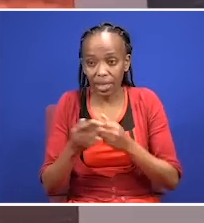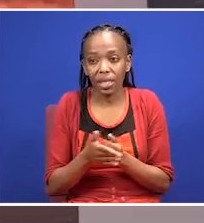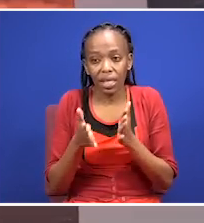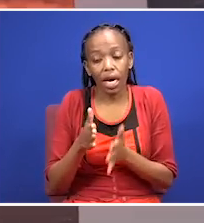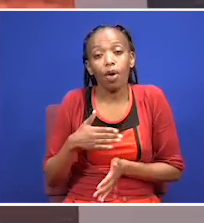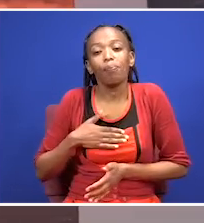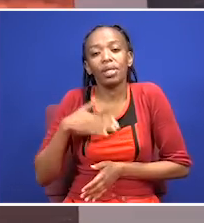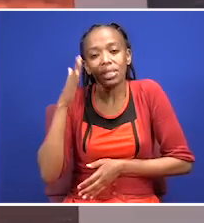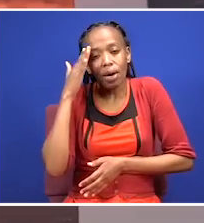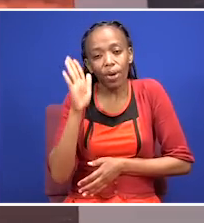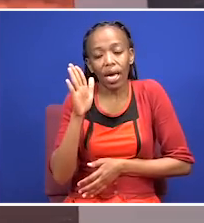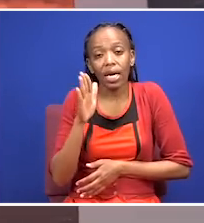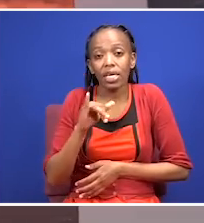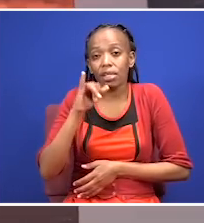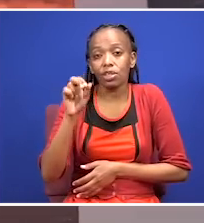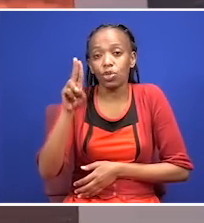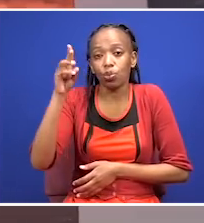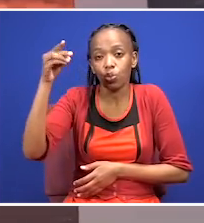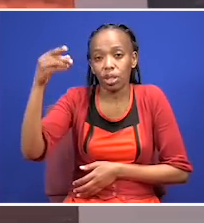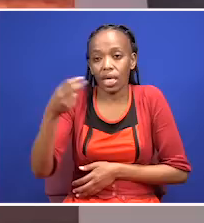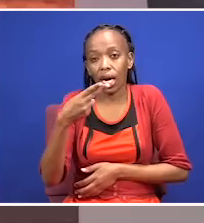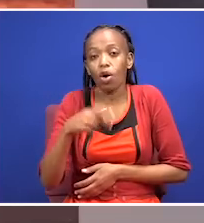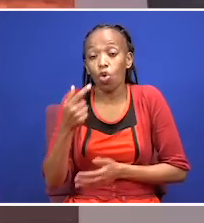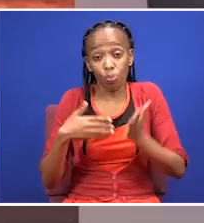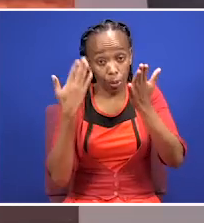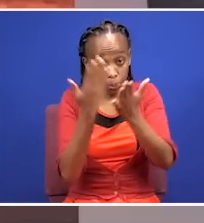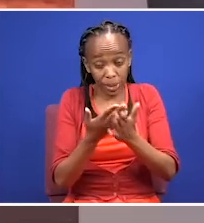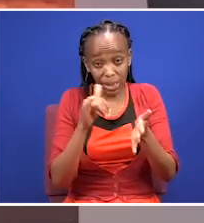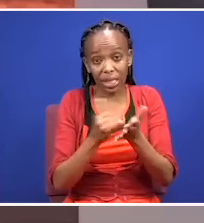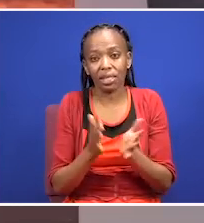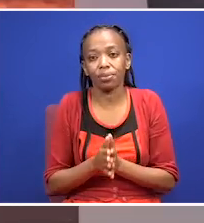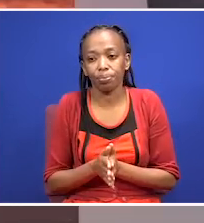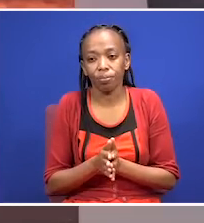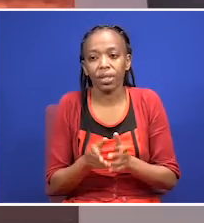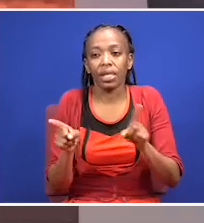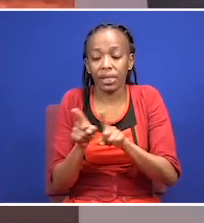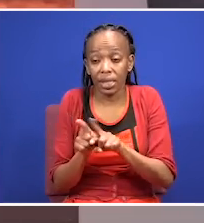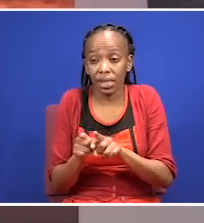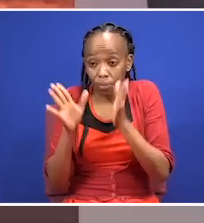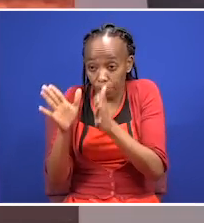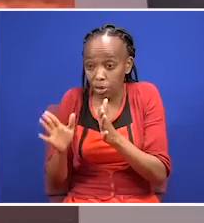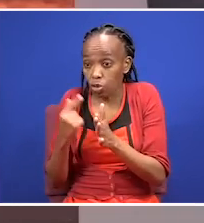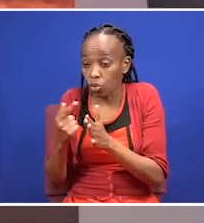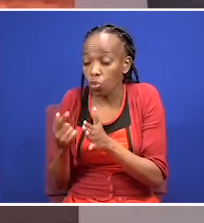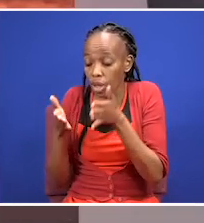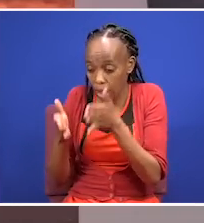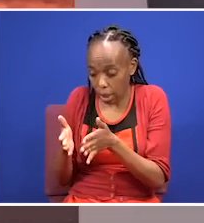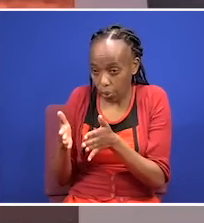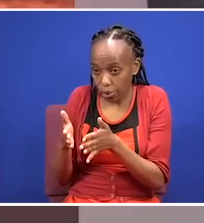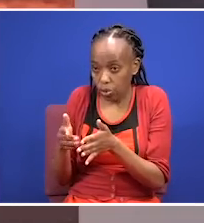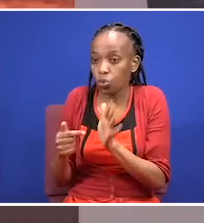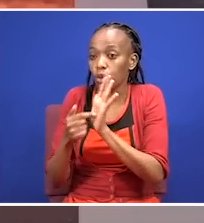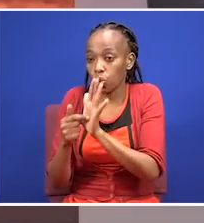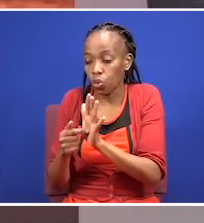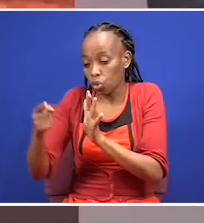kindly note it is judah who proposes that and is the same one who is used to now here to